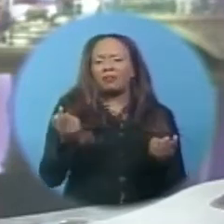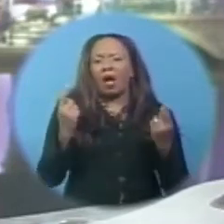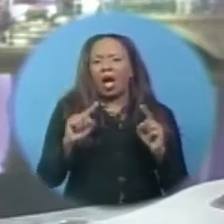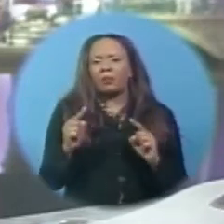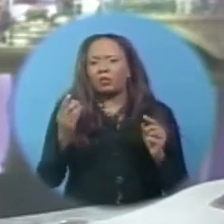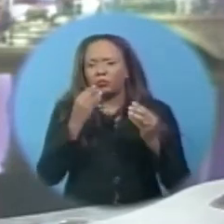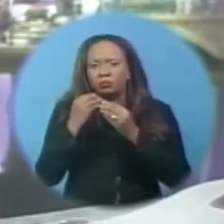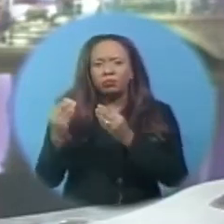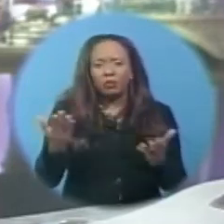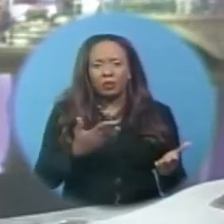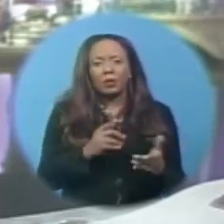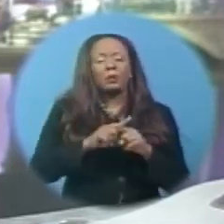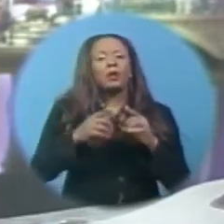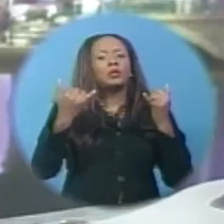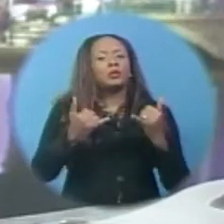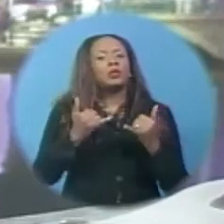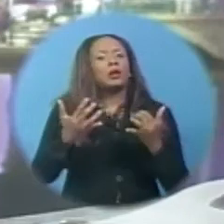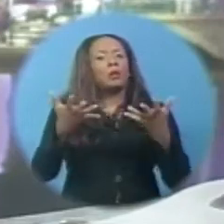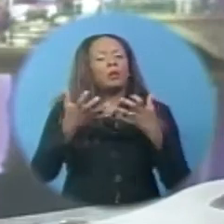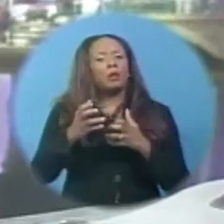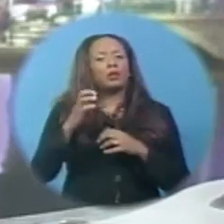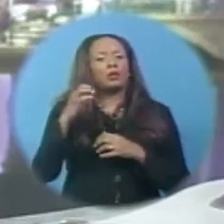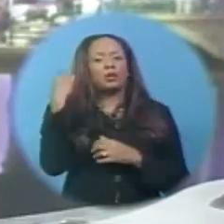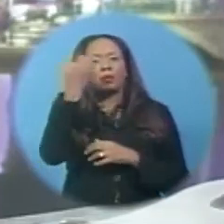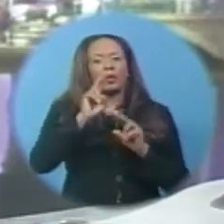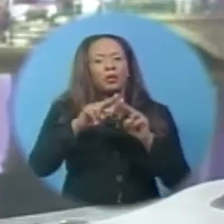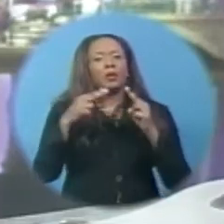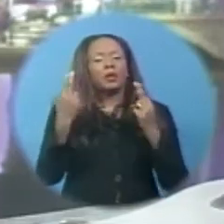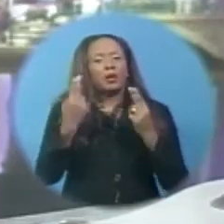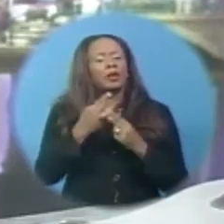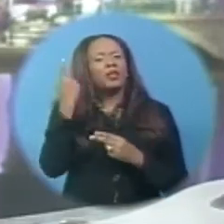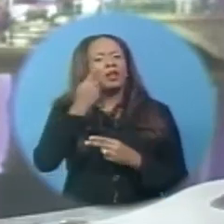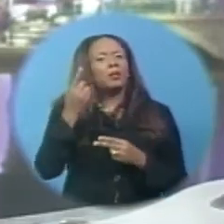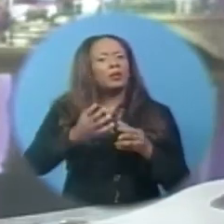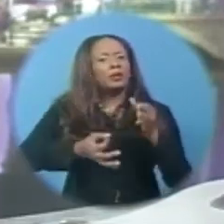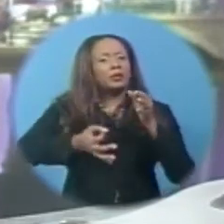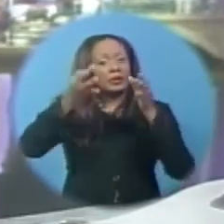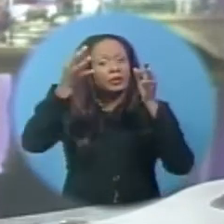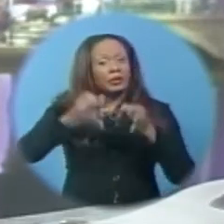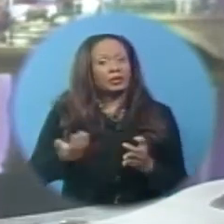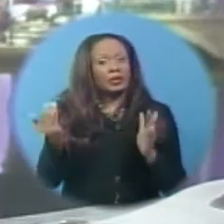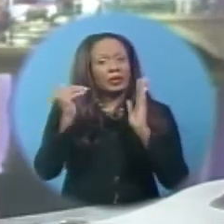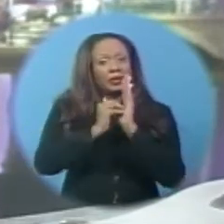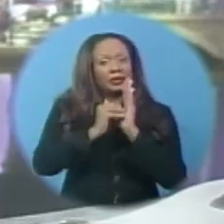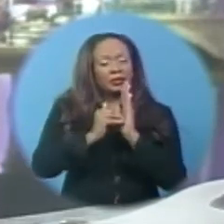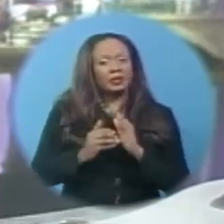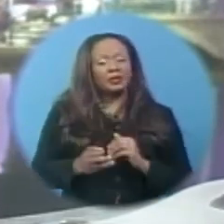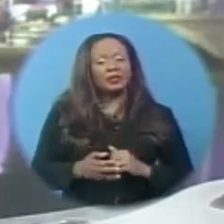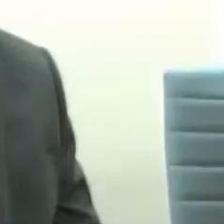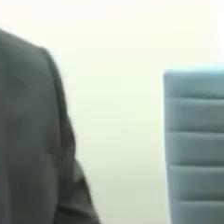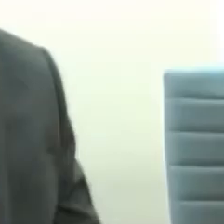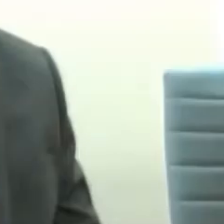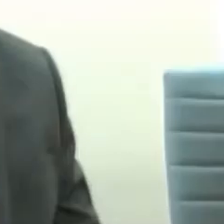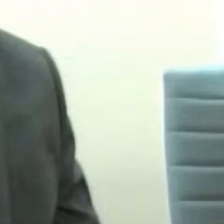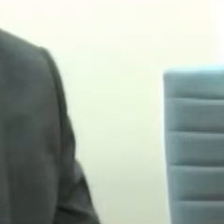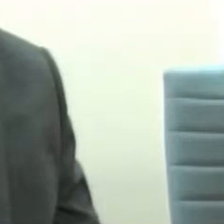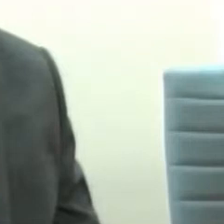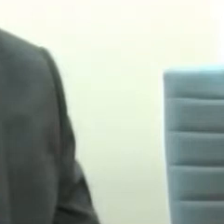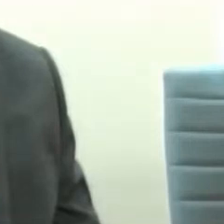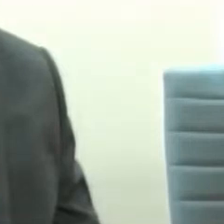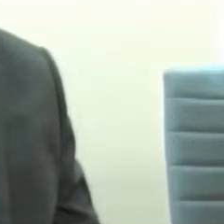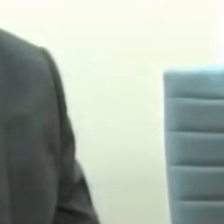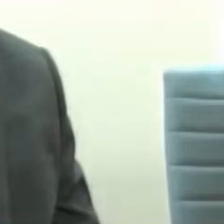his ministry will now be petitioning the EU to revisit its decision. We will dispatch a